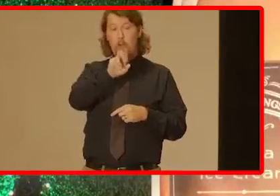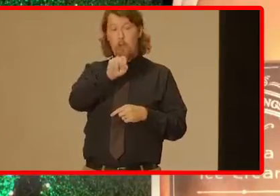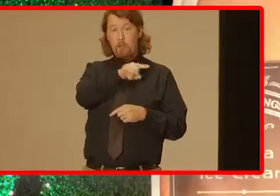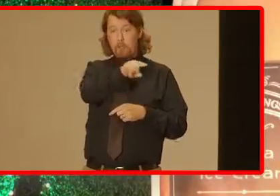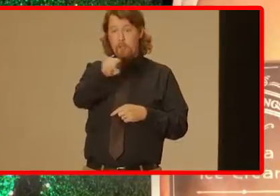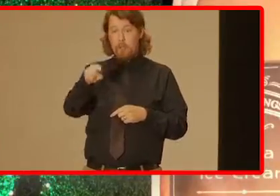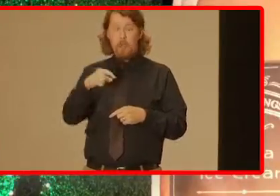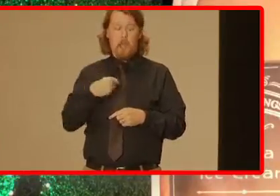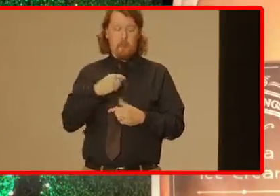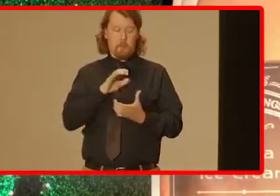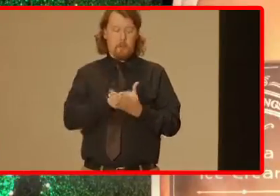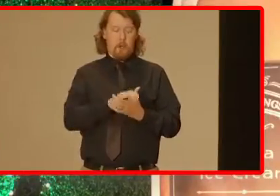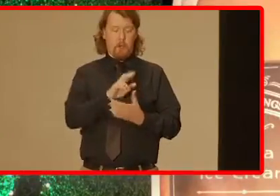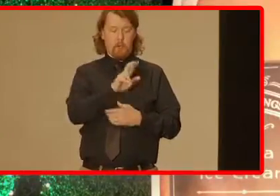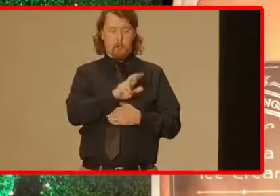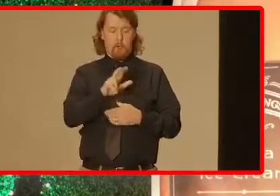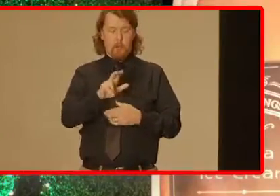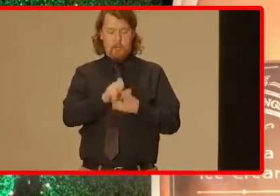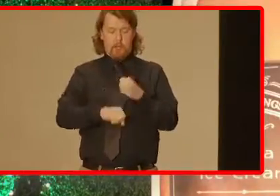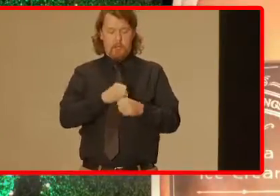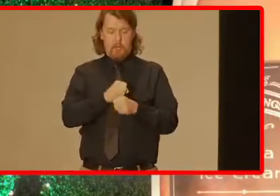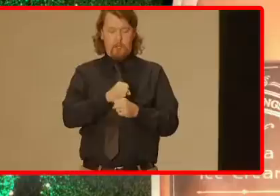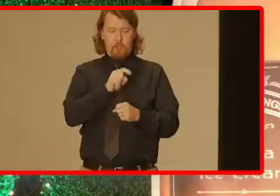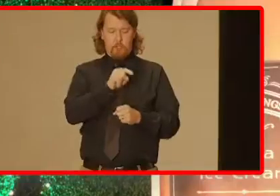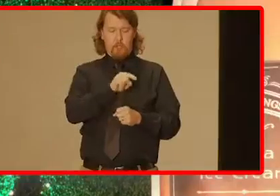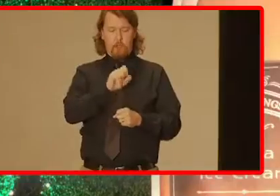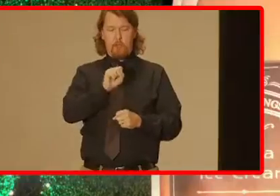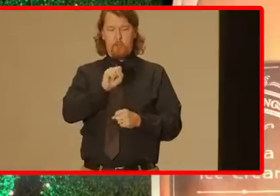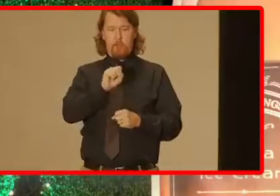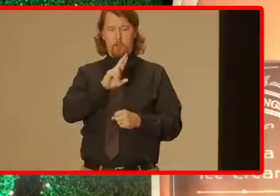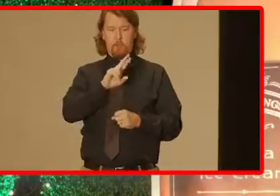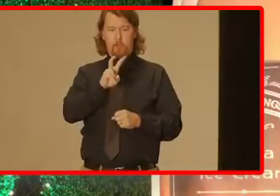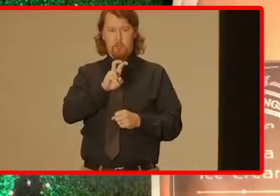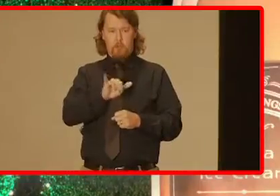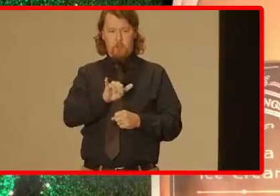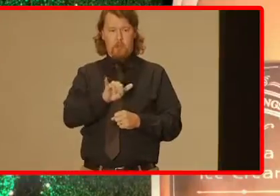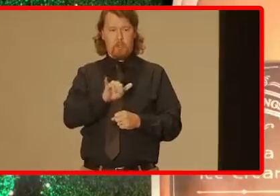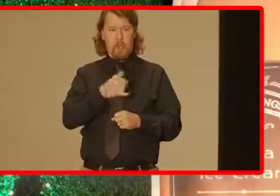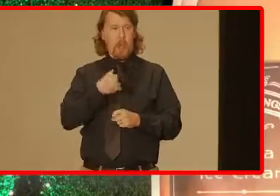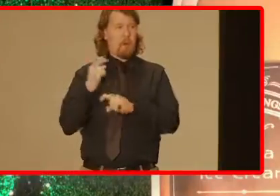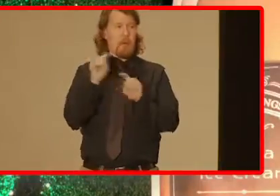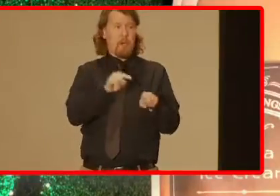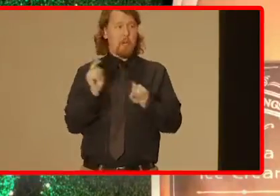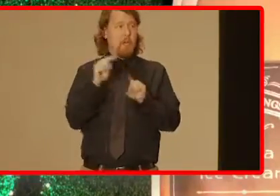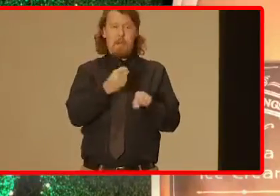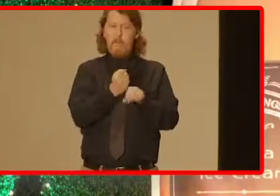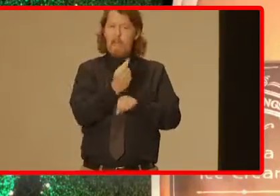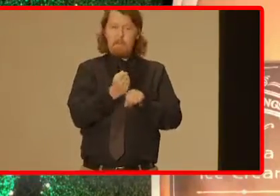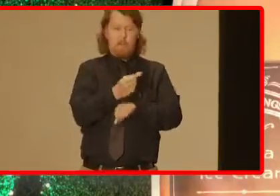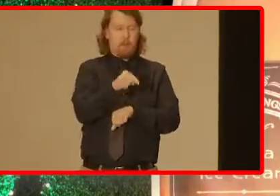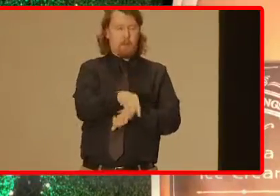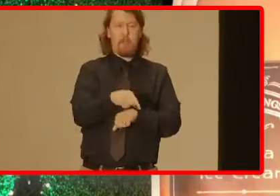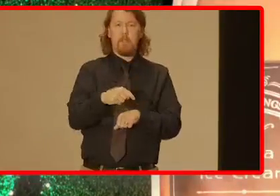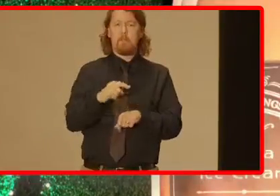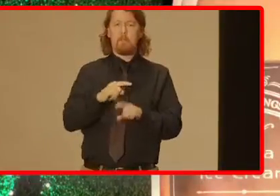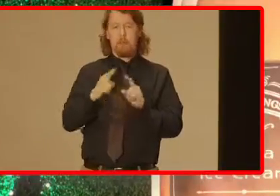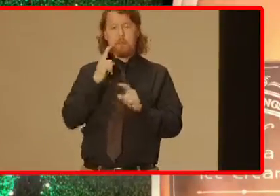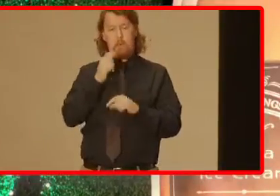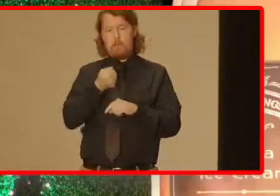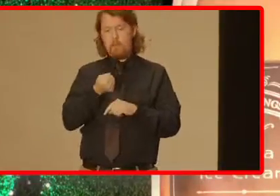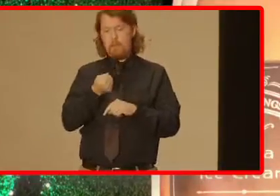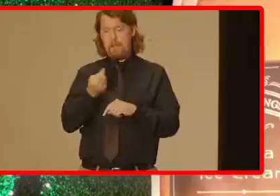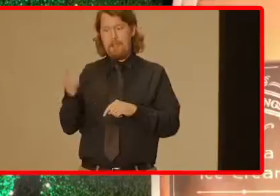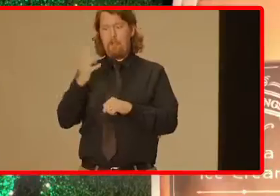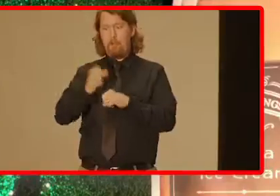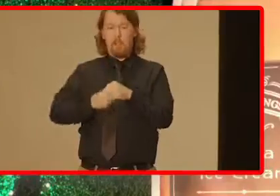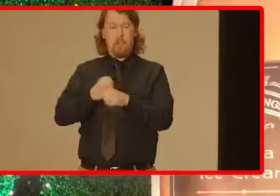married for 33 years to Susie, and she's. I used to come to this every year, but for several years I couldn't come. I haven't been several